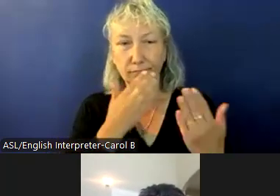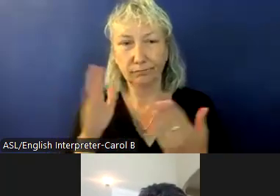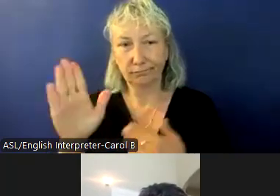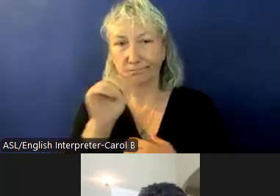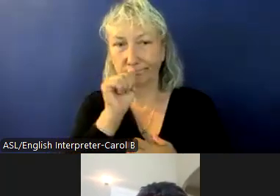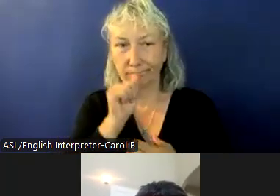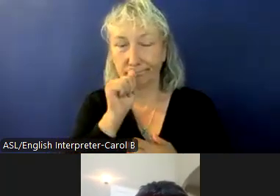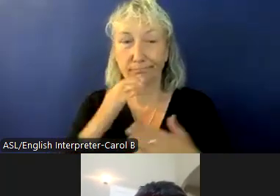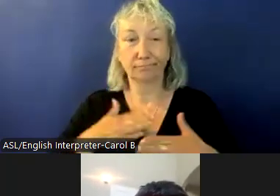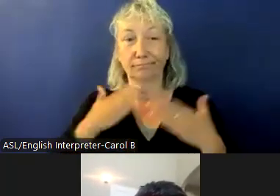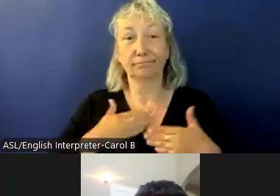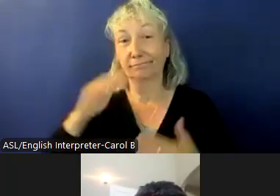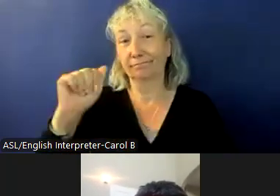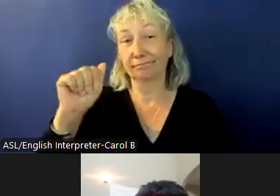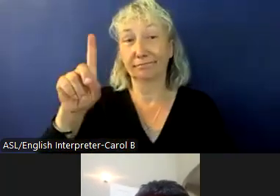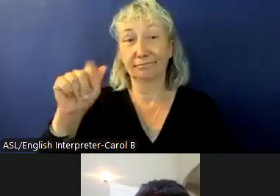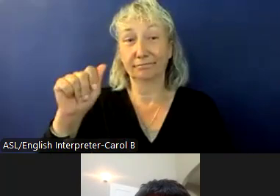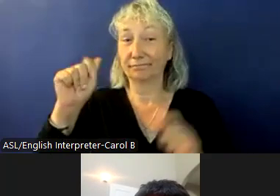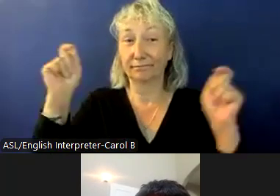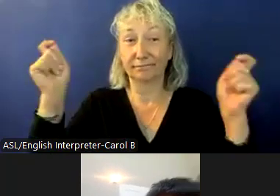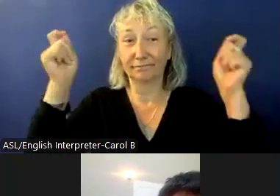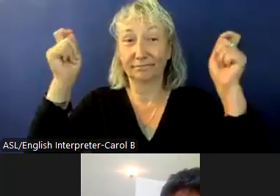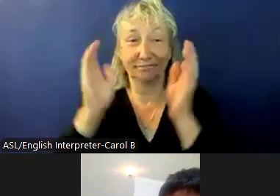Happy ADA celebration week 2.